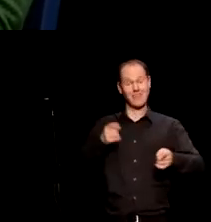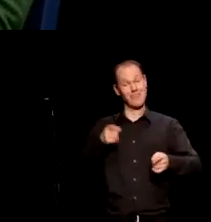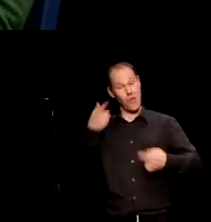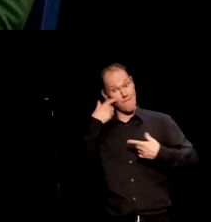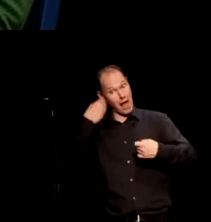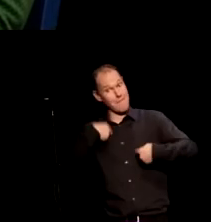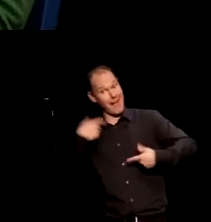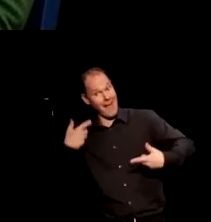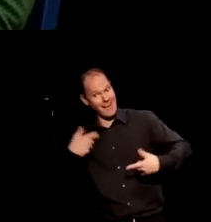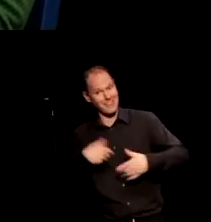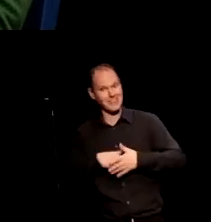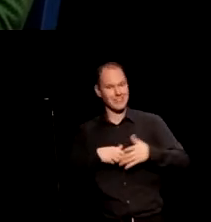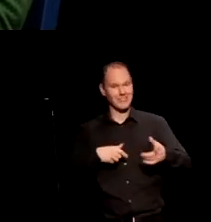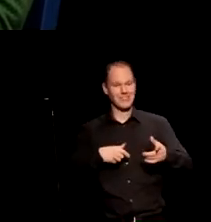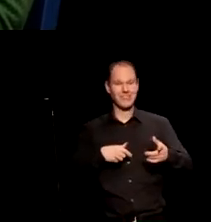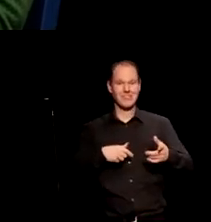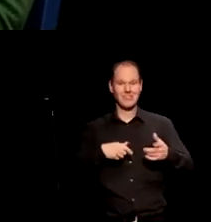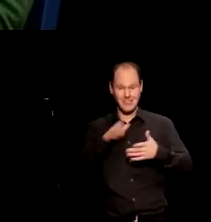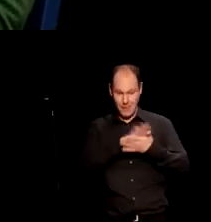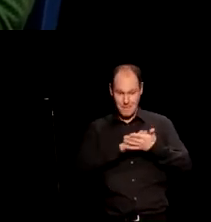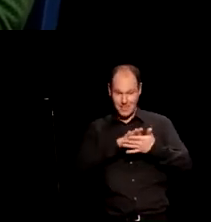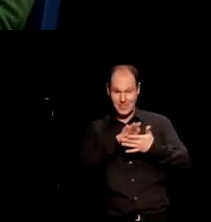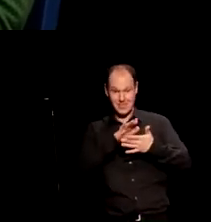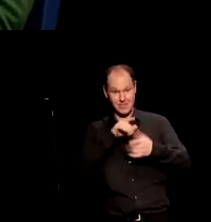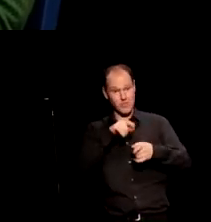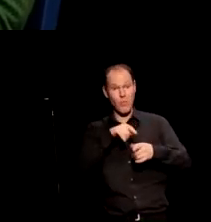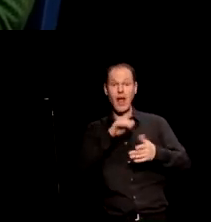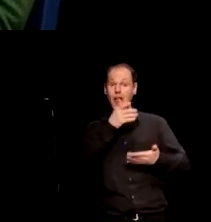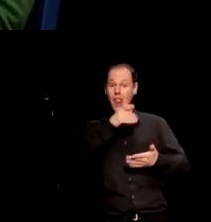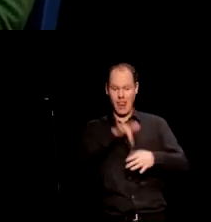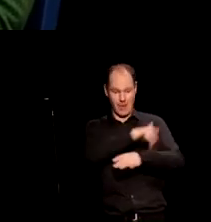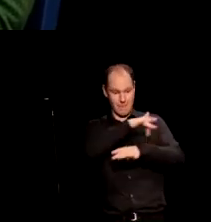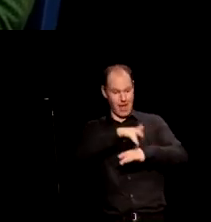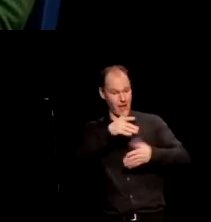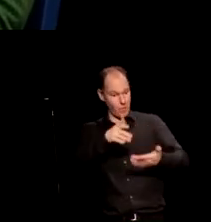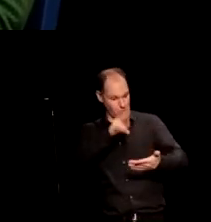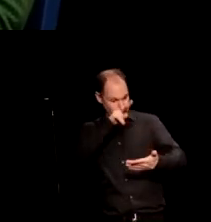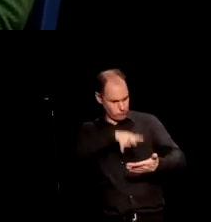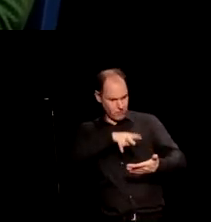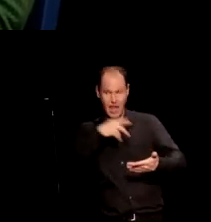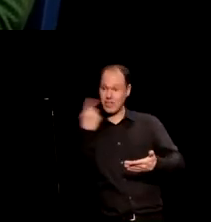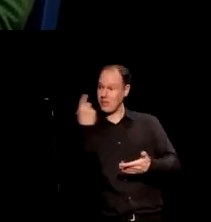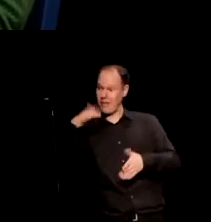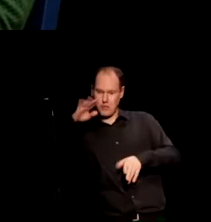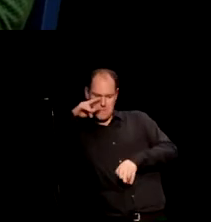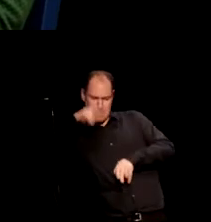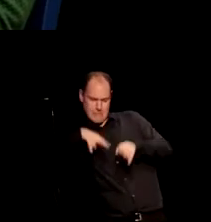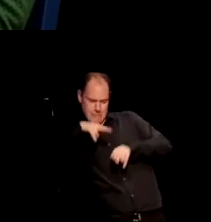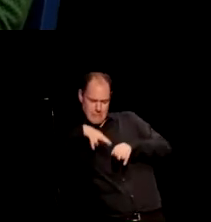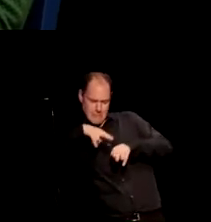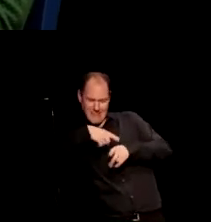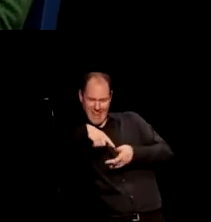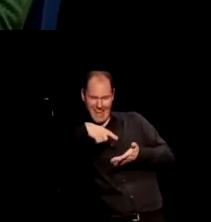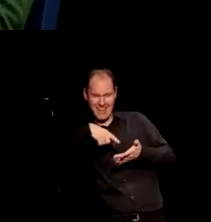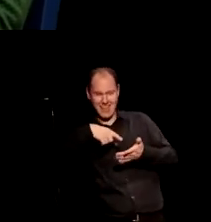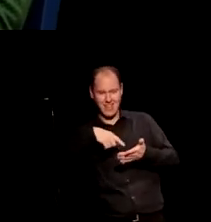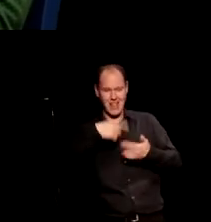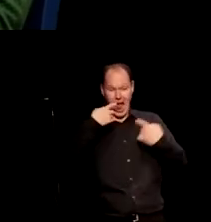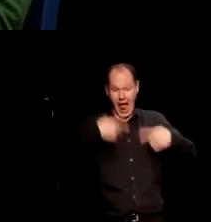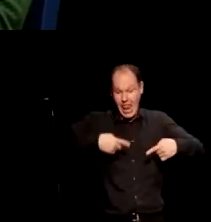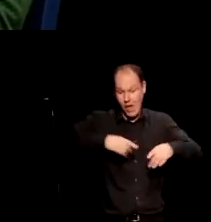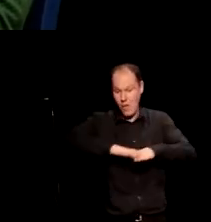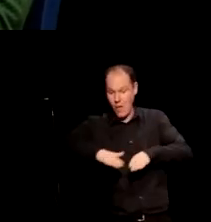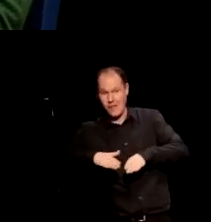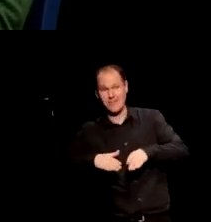I think the context that they found in terms of censorship is really interesting. There are so many people in the house that understand what I'm talking about. Joe Williams,